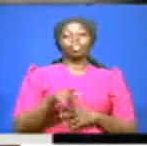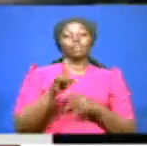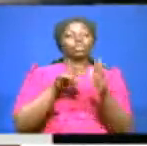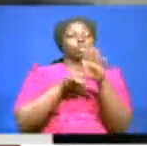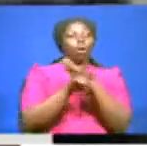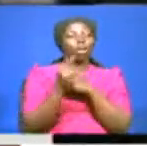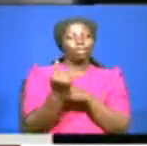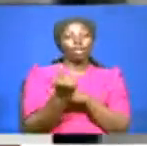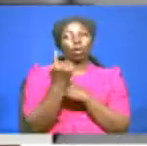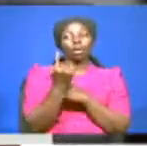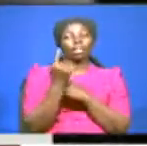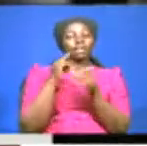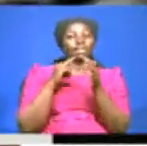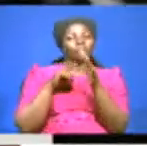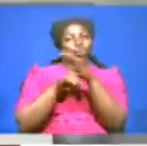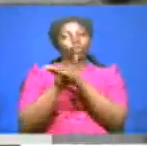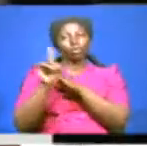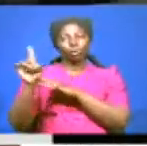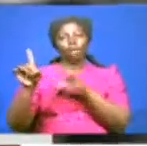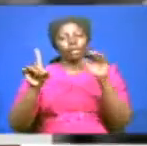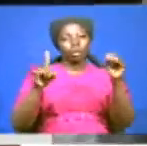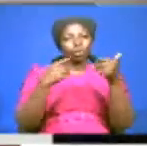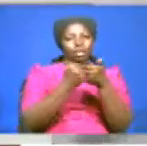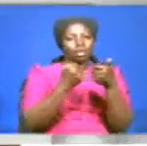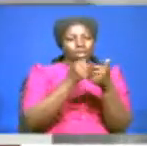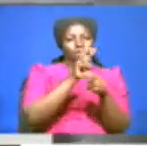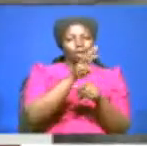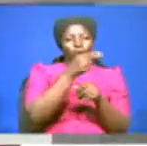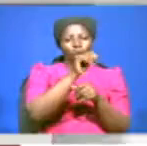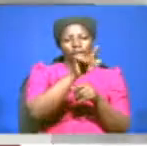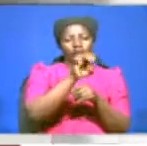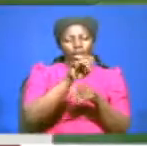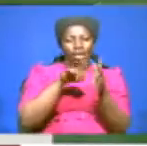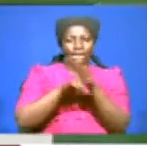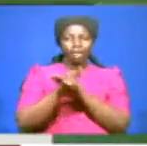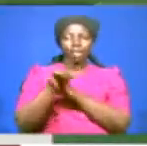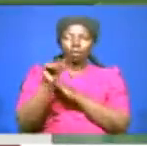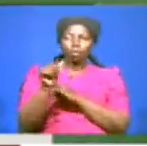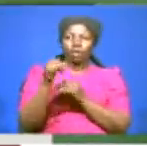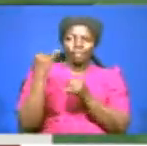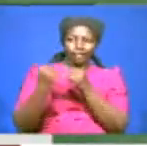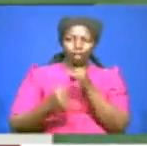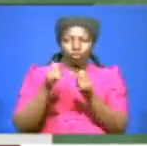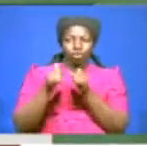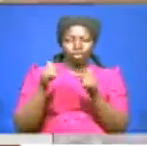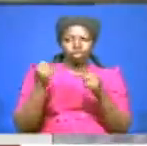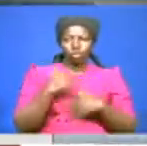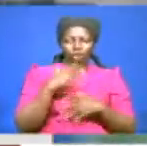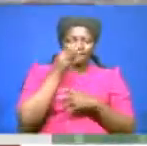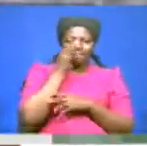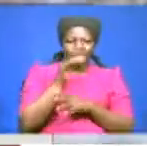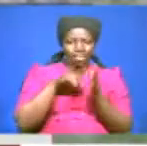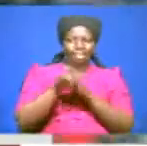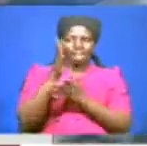in 1-0 victory over Wales in the quarterfinals, a hat-trick against France in the semifinal, and two in a